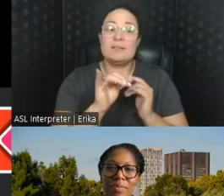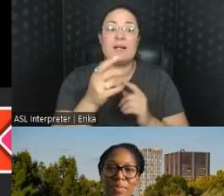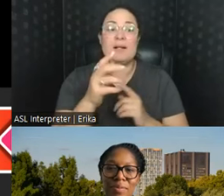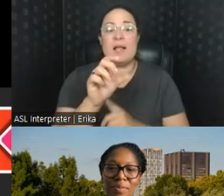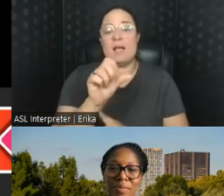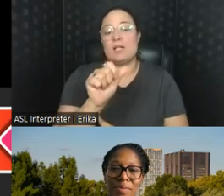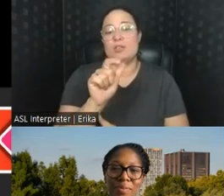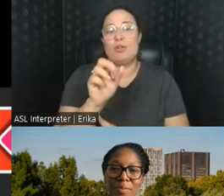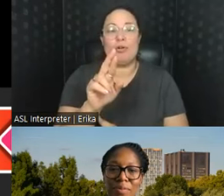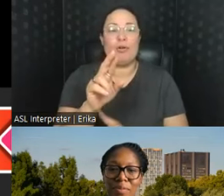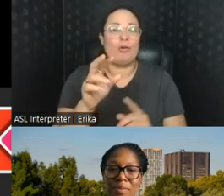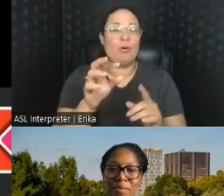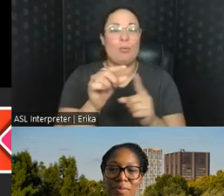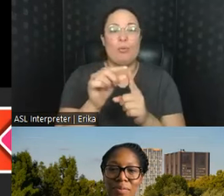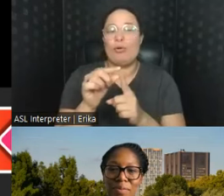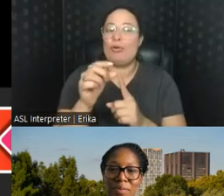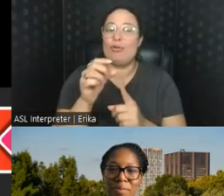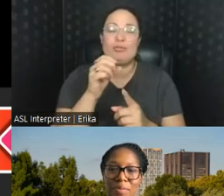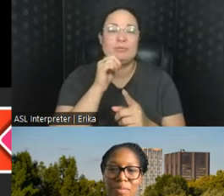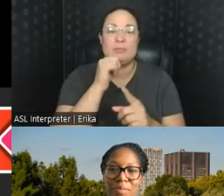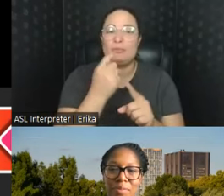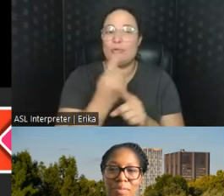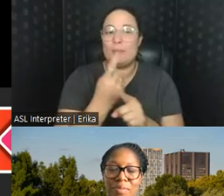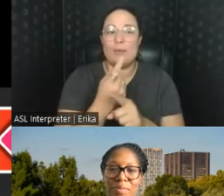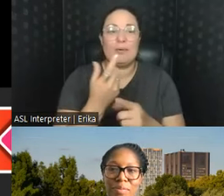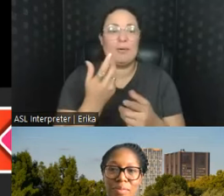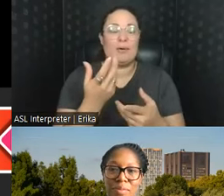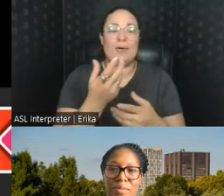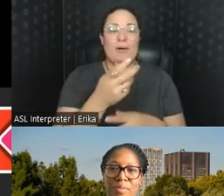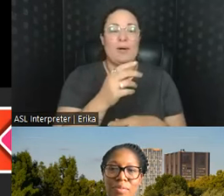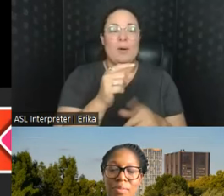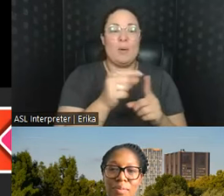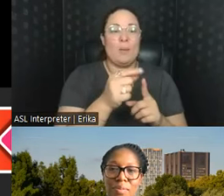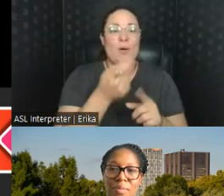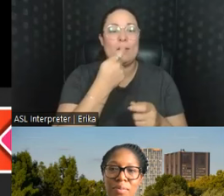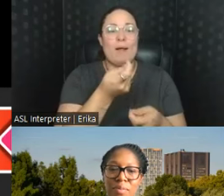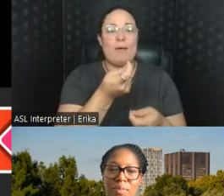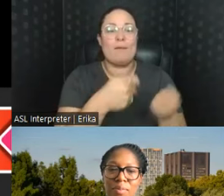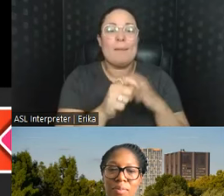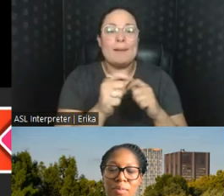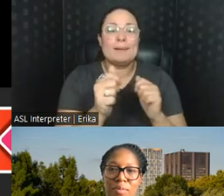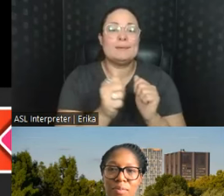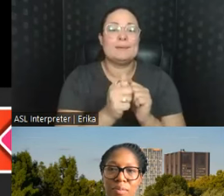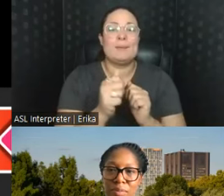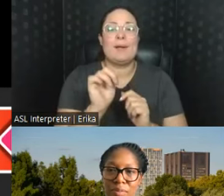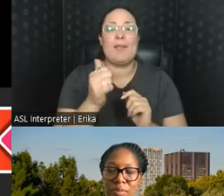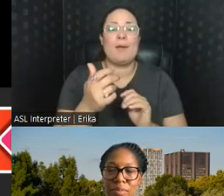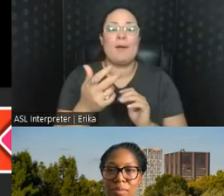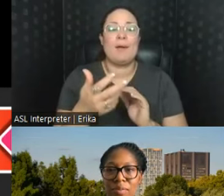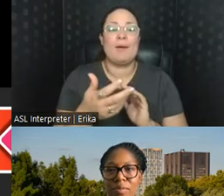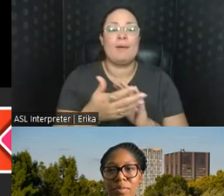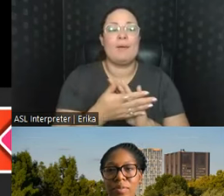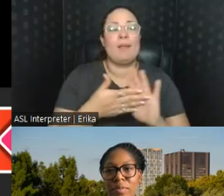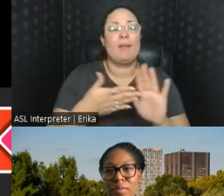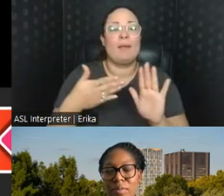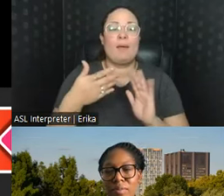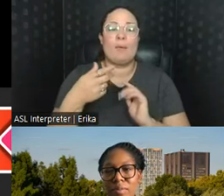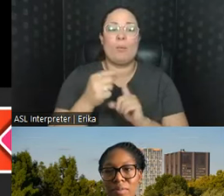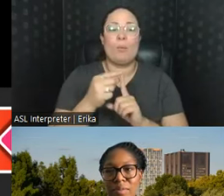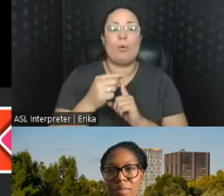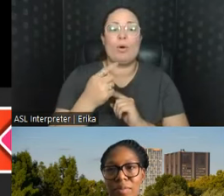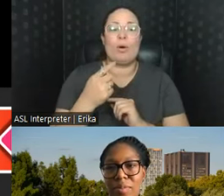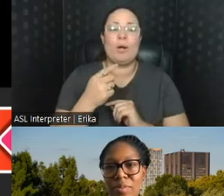terms, euphemisms that sort of replace disability with these sugar-coated kind of terms here that